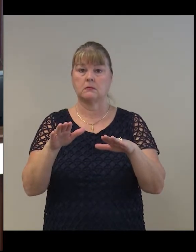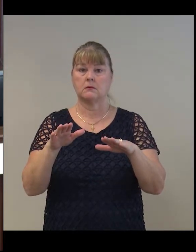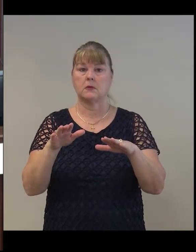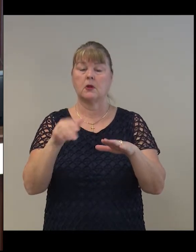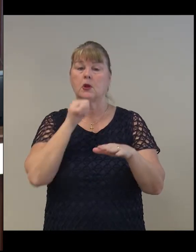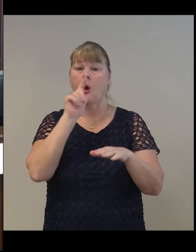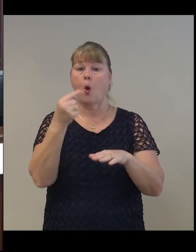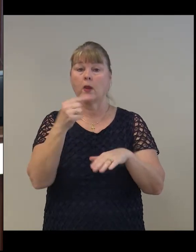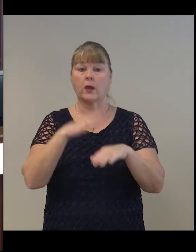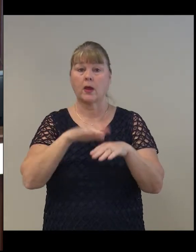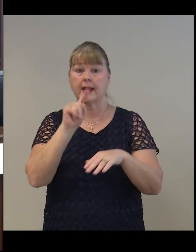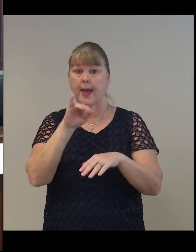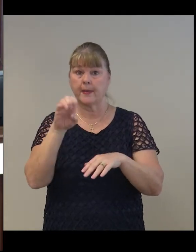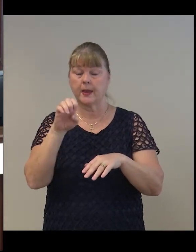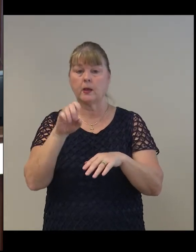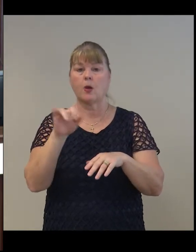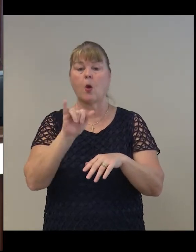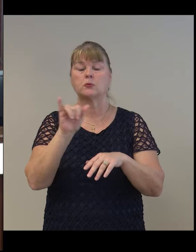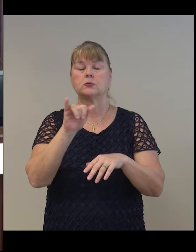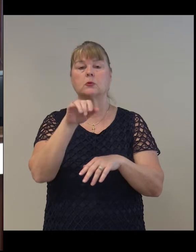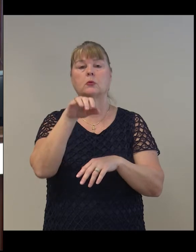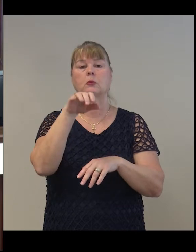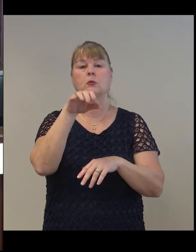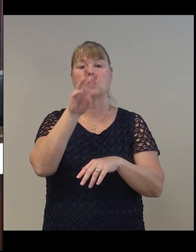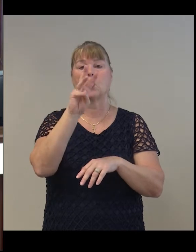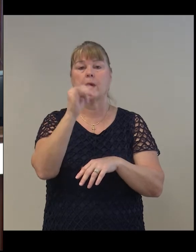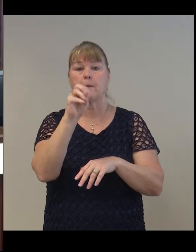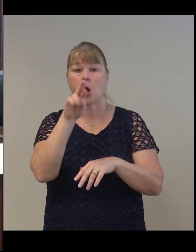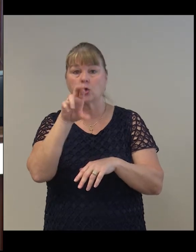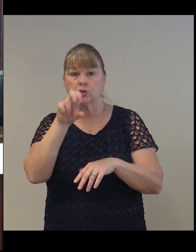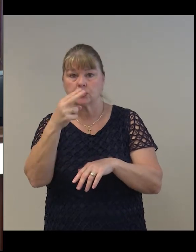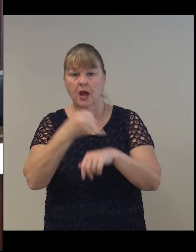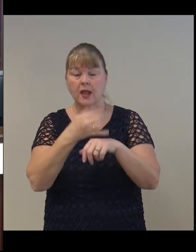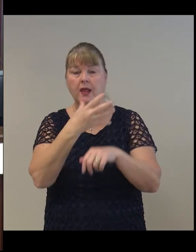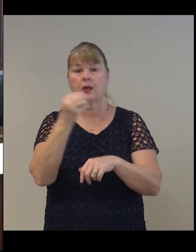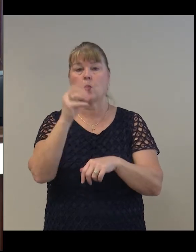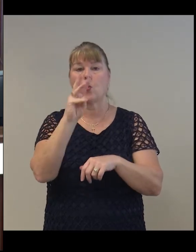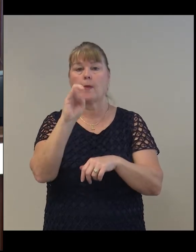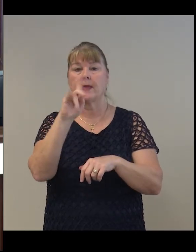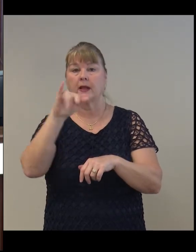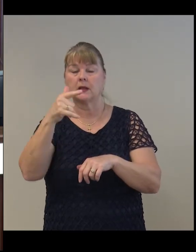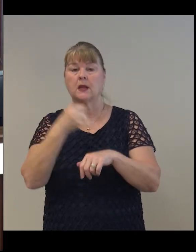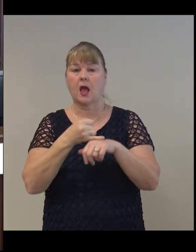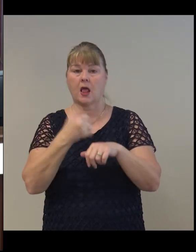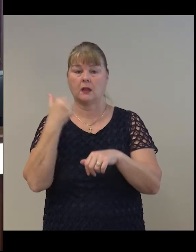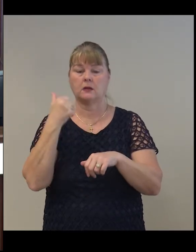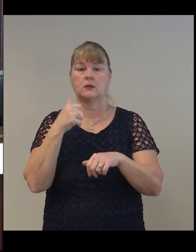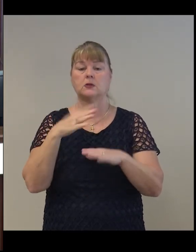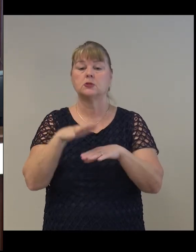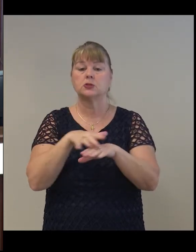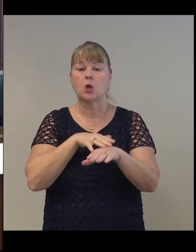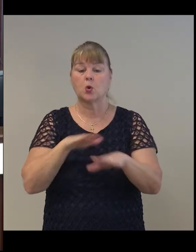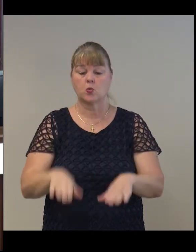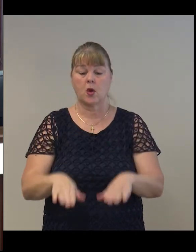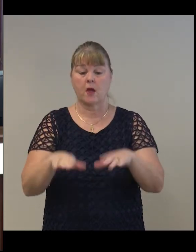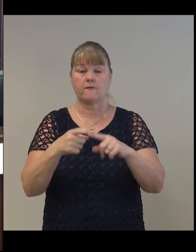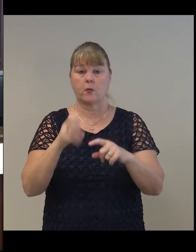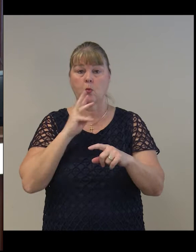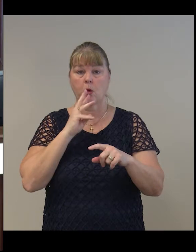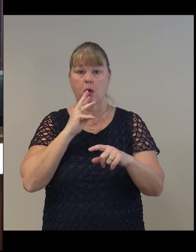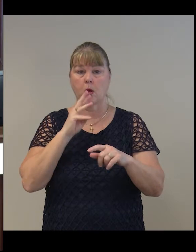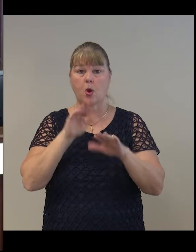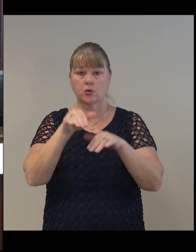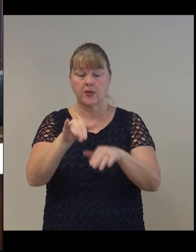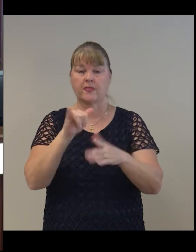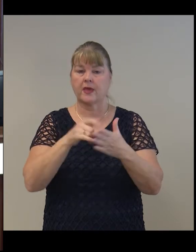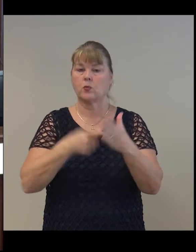on Tybee, but it started to hit Whitmarsh Island and Wilmington Island. That water just slowly started rising from the ocean. That's what storm